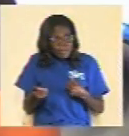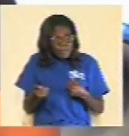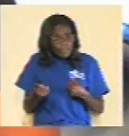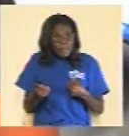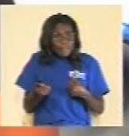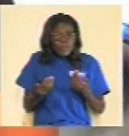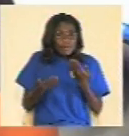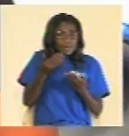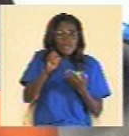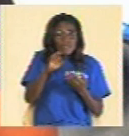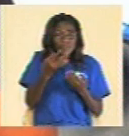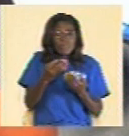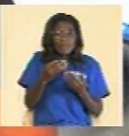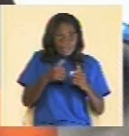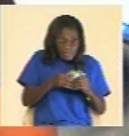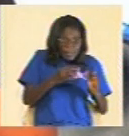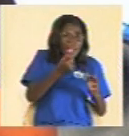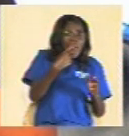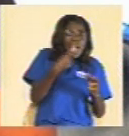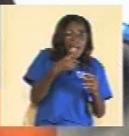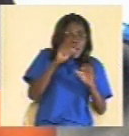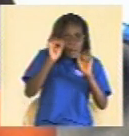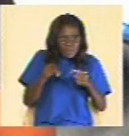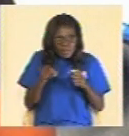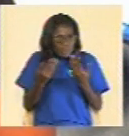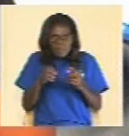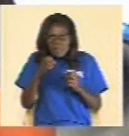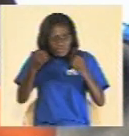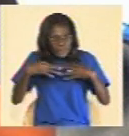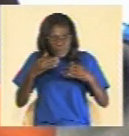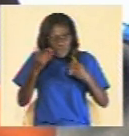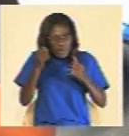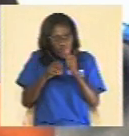side effects on the medication if I start treatment for leprosy?